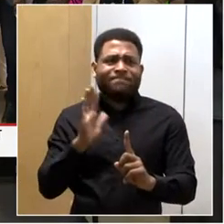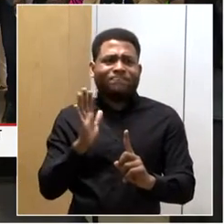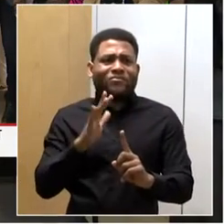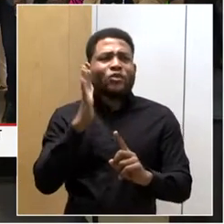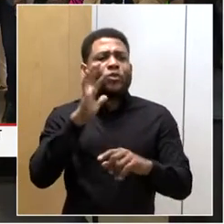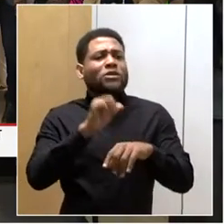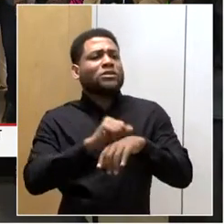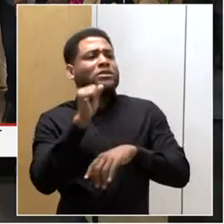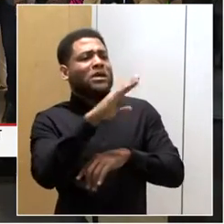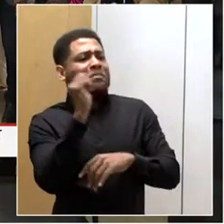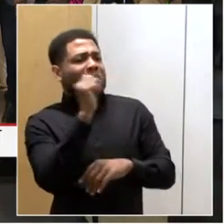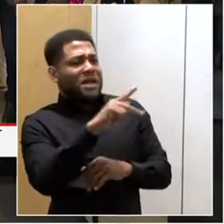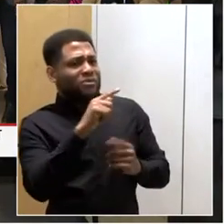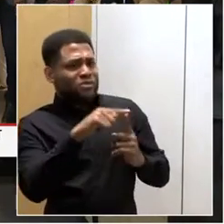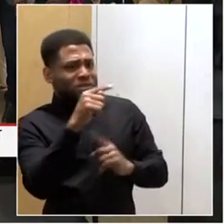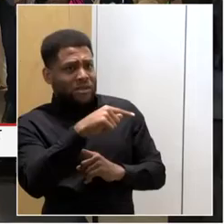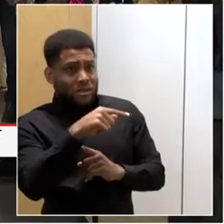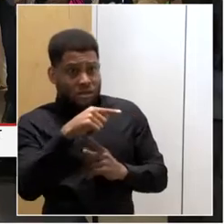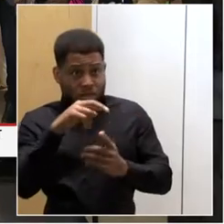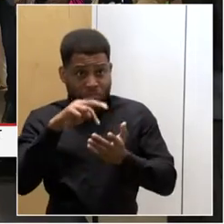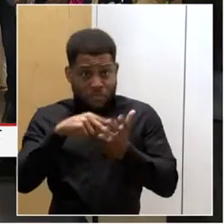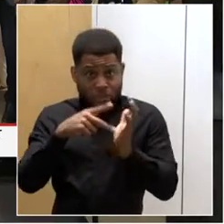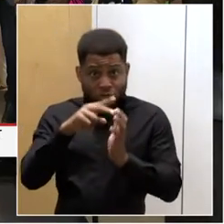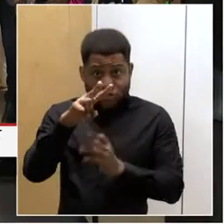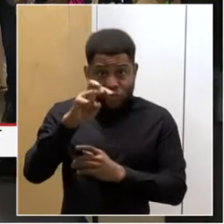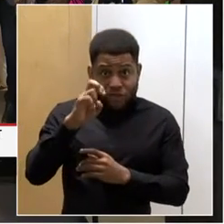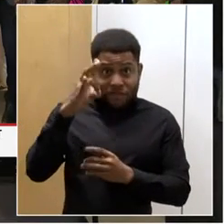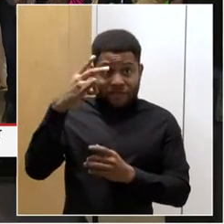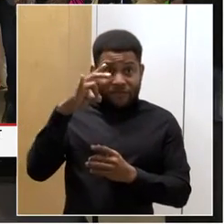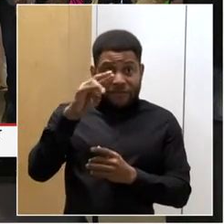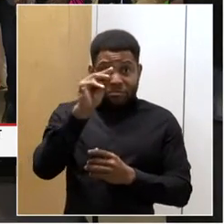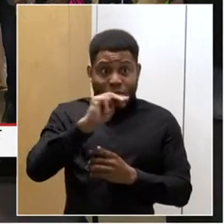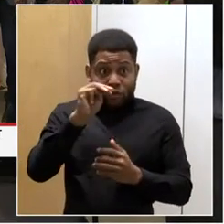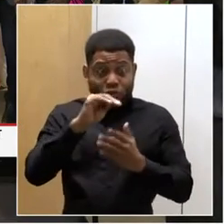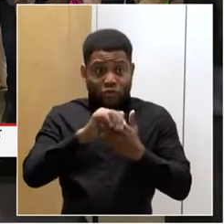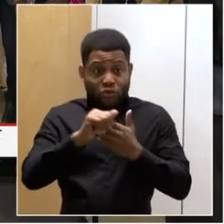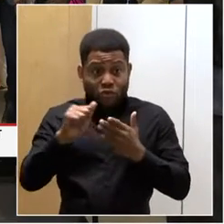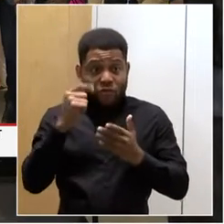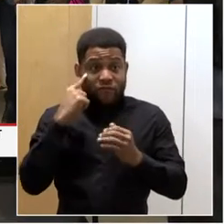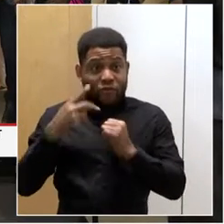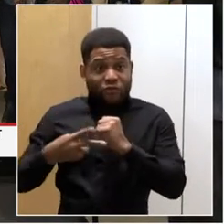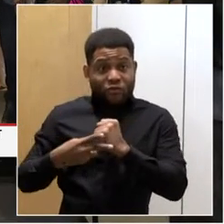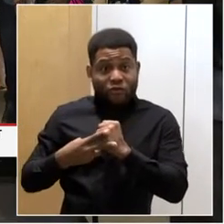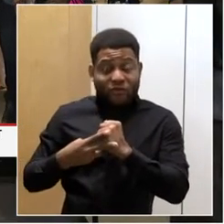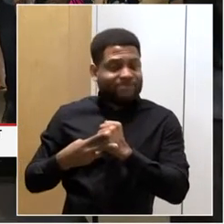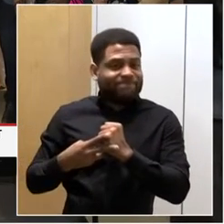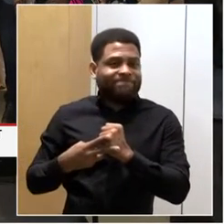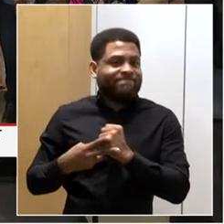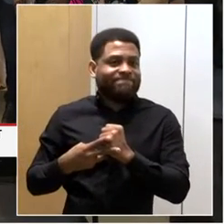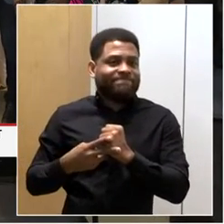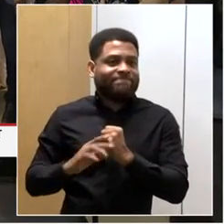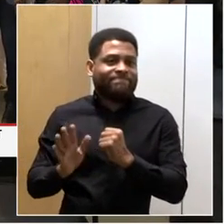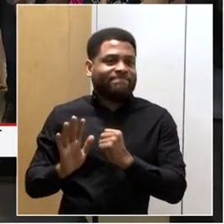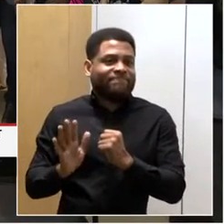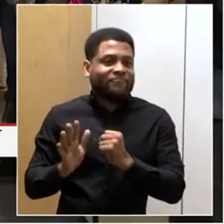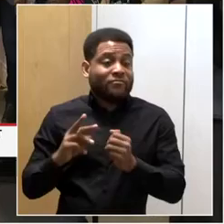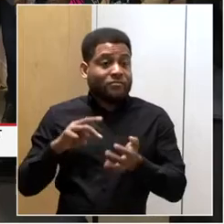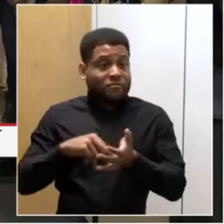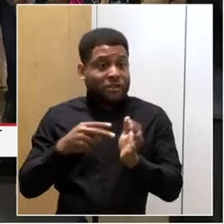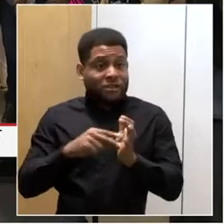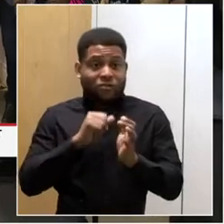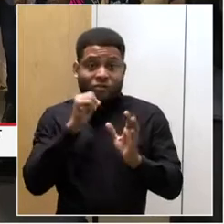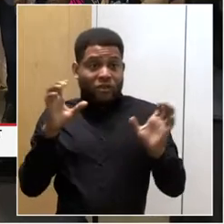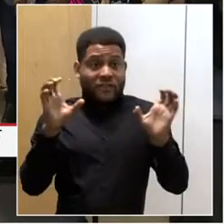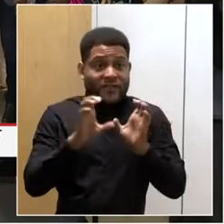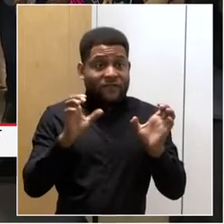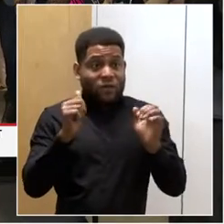would not have the $217 million in the surplus fund restored, and therefore would not be certified by the CFO. So I guess my question